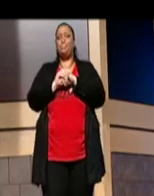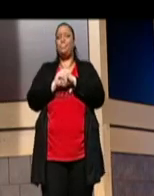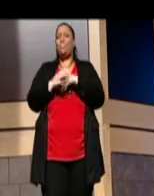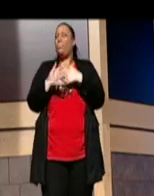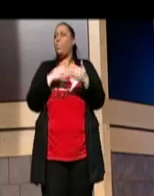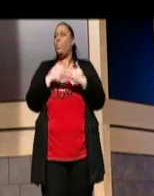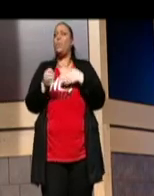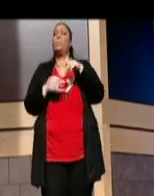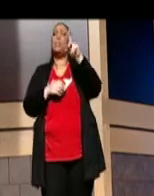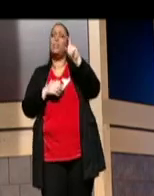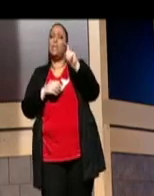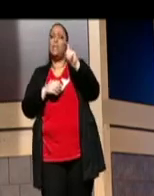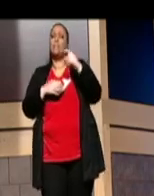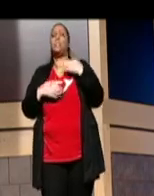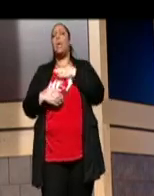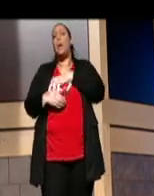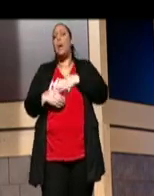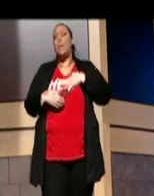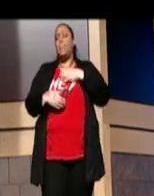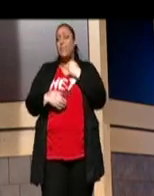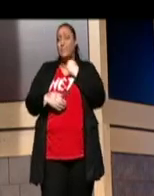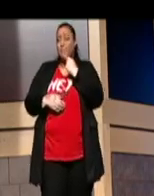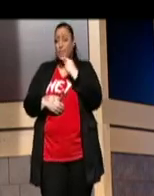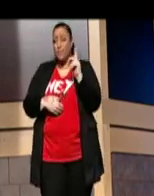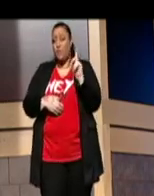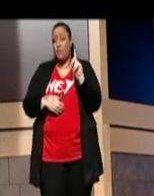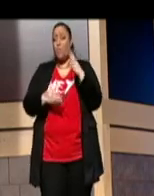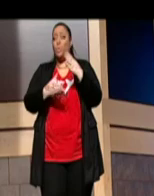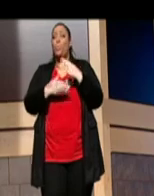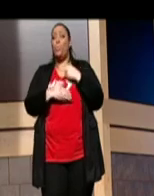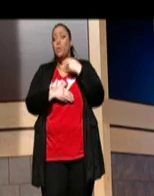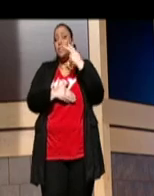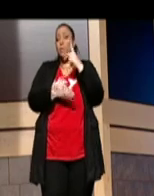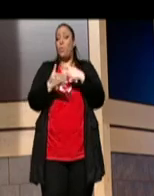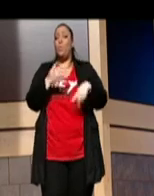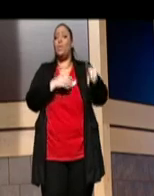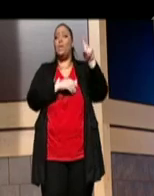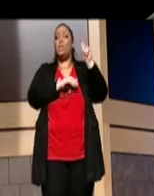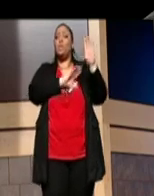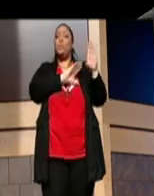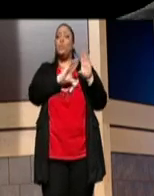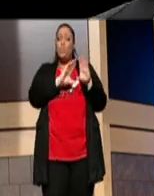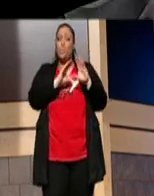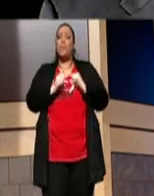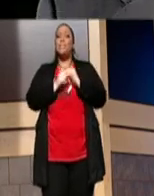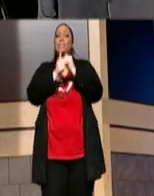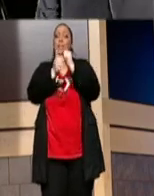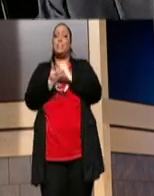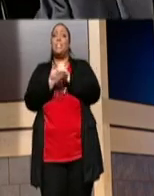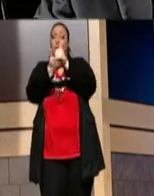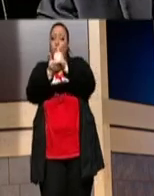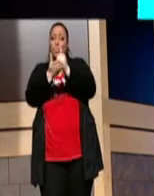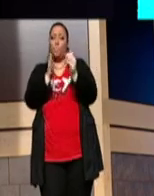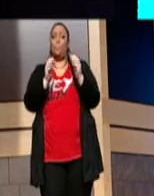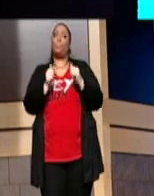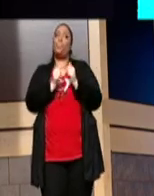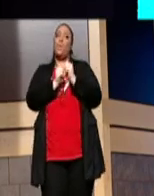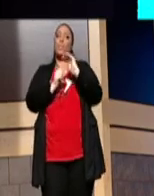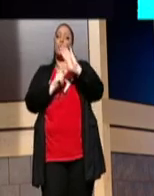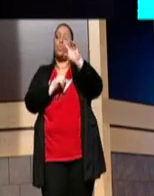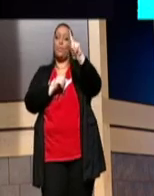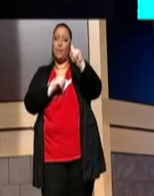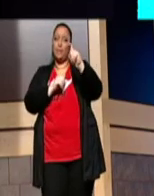need is, please let somebody know. We want to see what we can do to help with your needs. And so give me a question on the